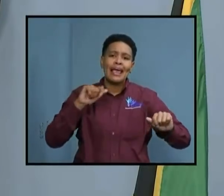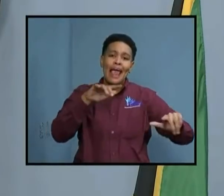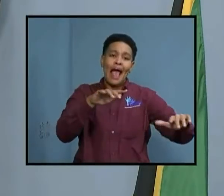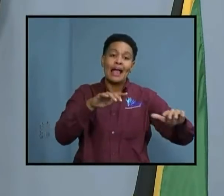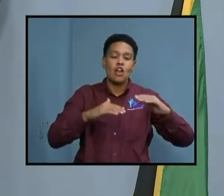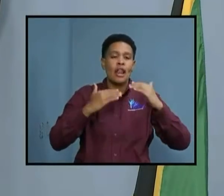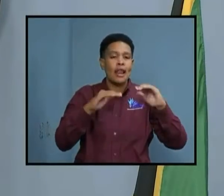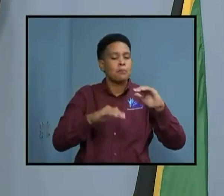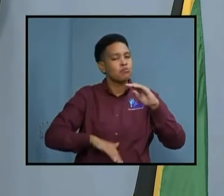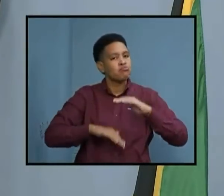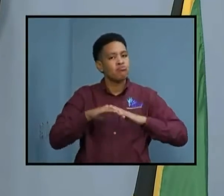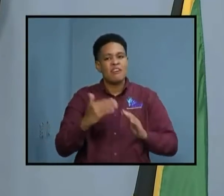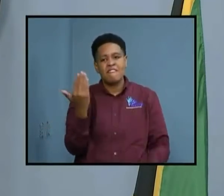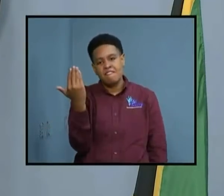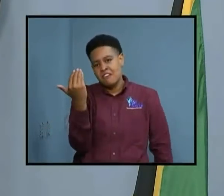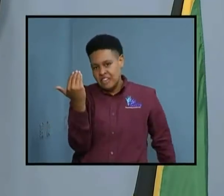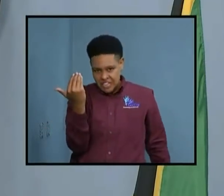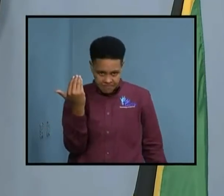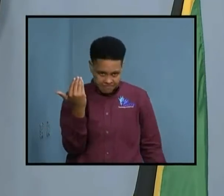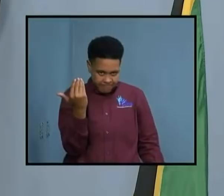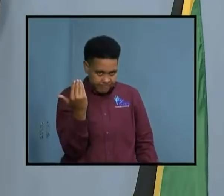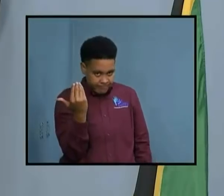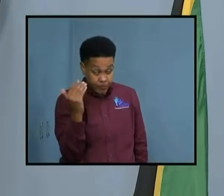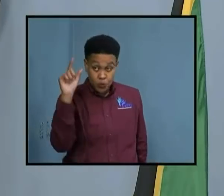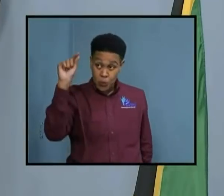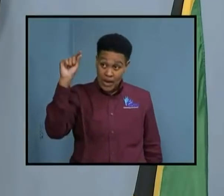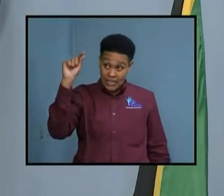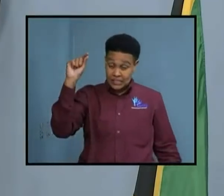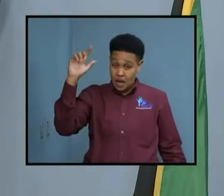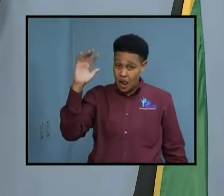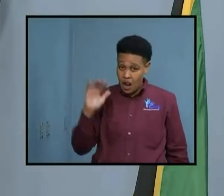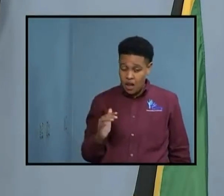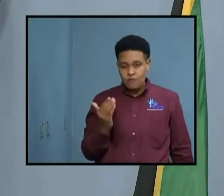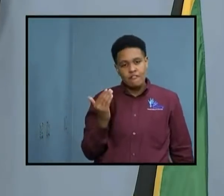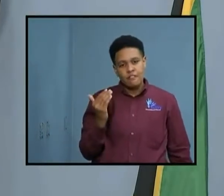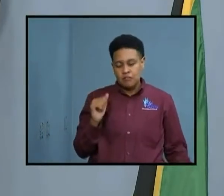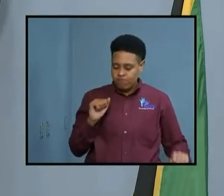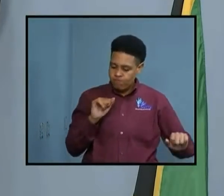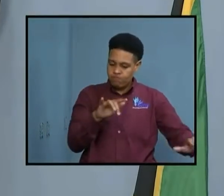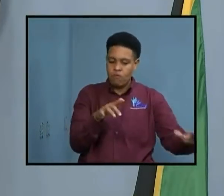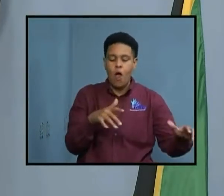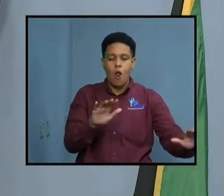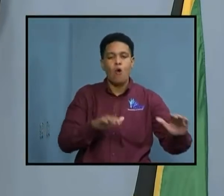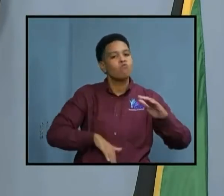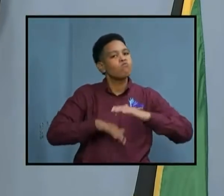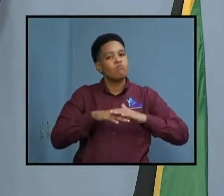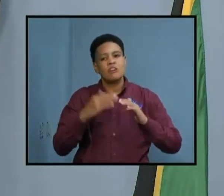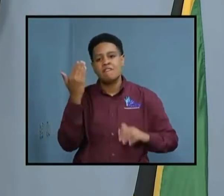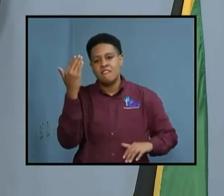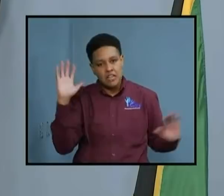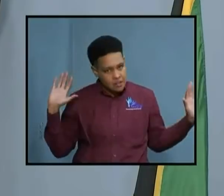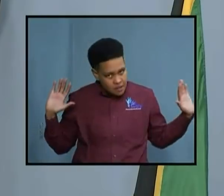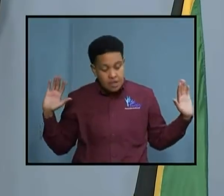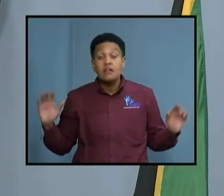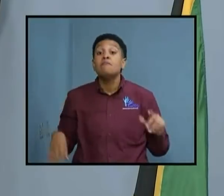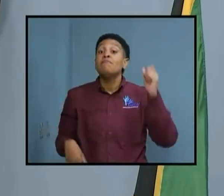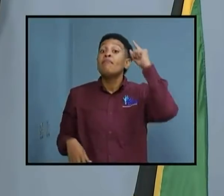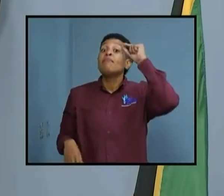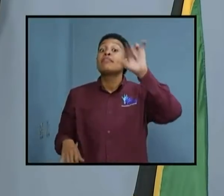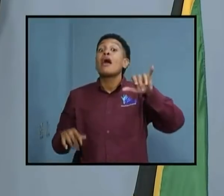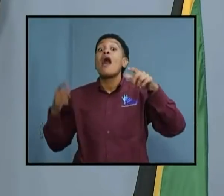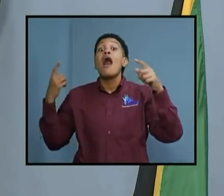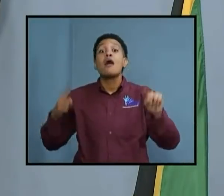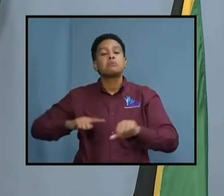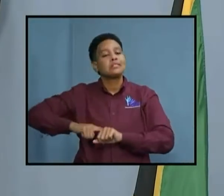limits are reduced from 20 persons to 15 persons, and that takes